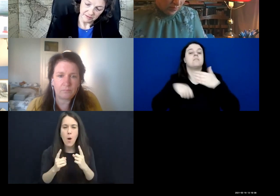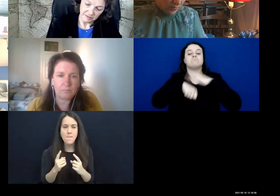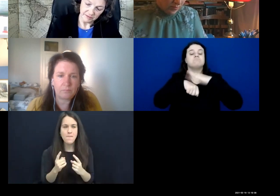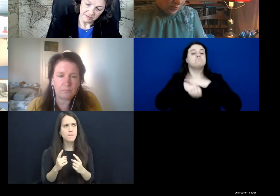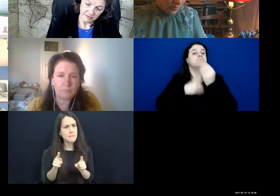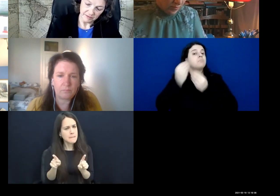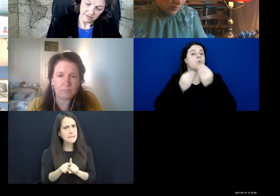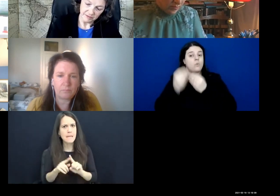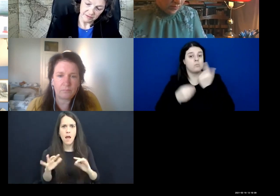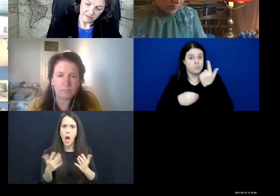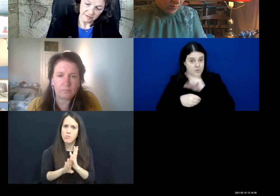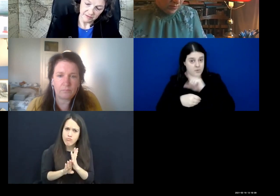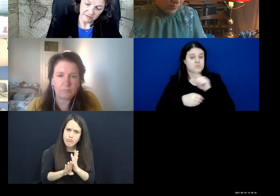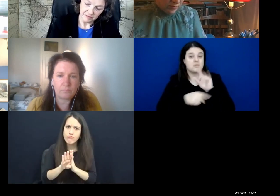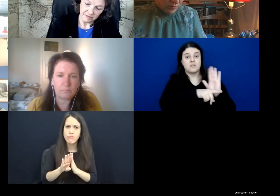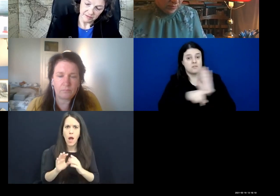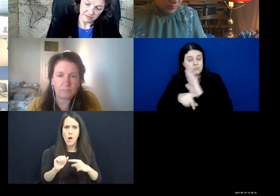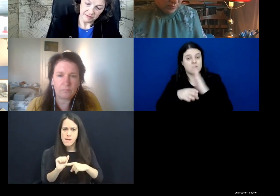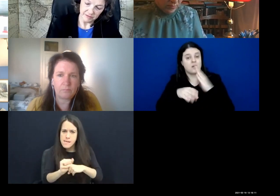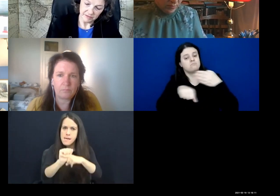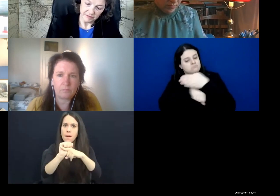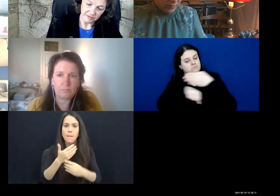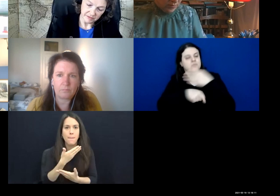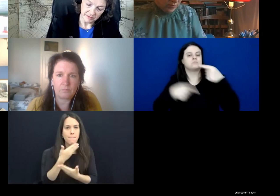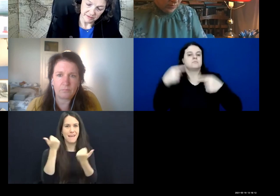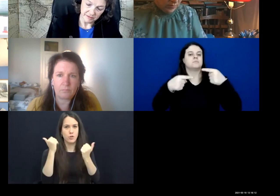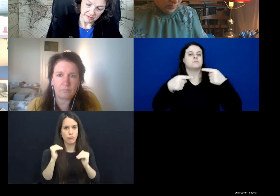in policy decisions. I think the